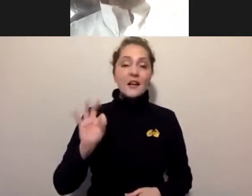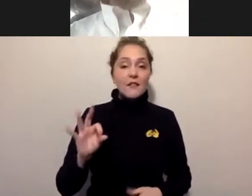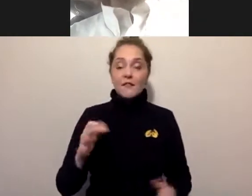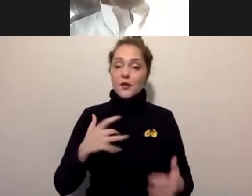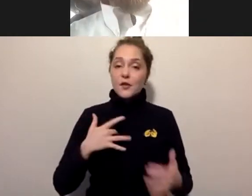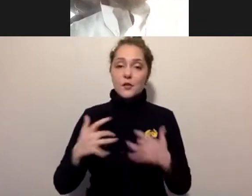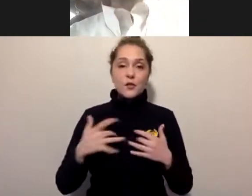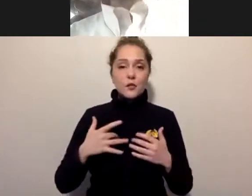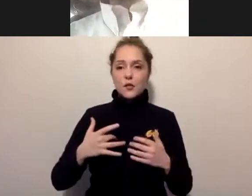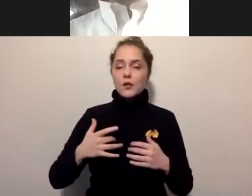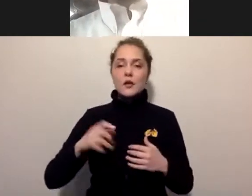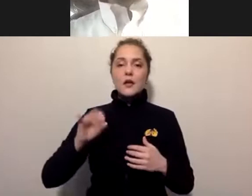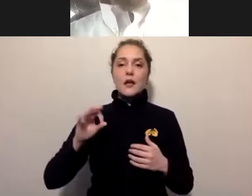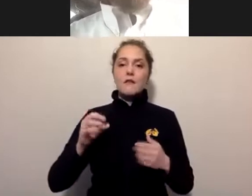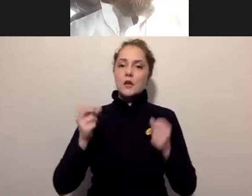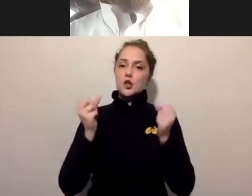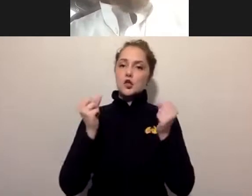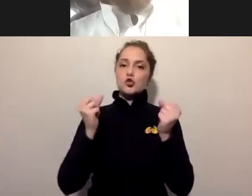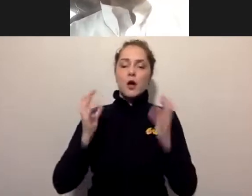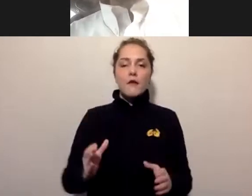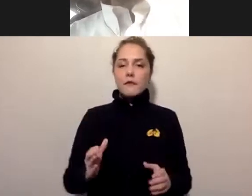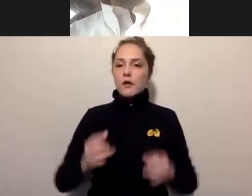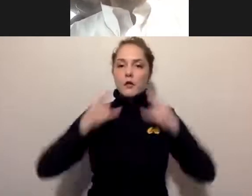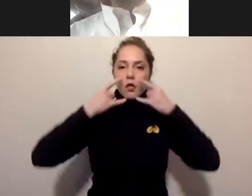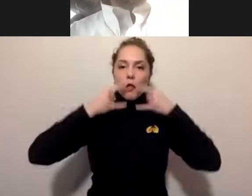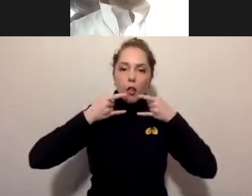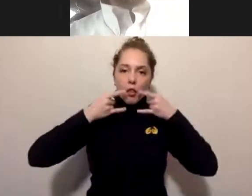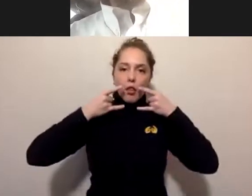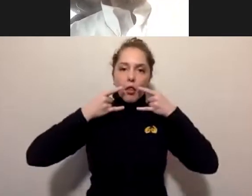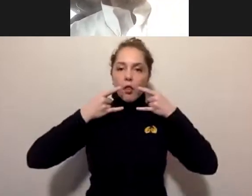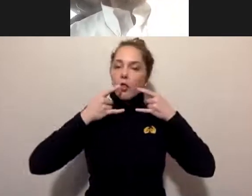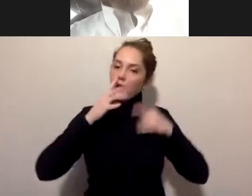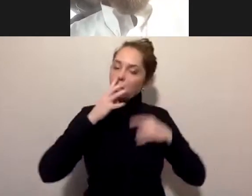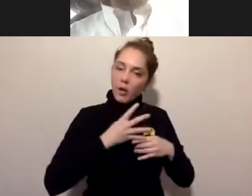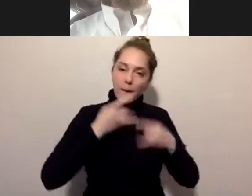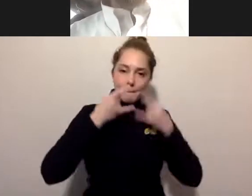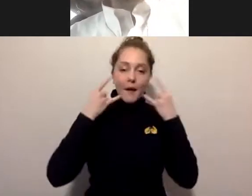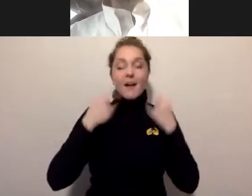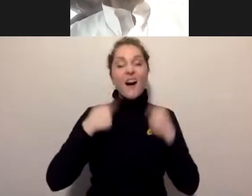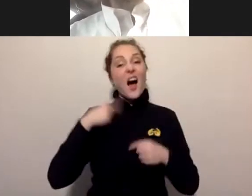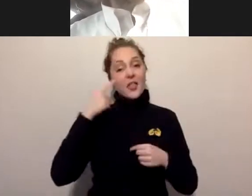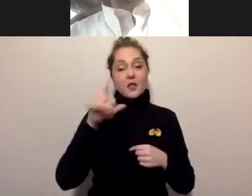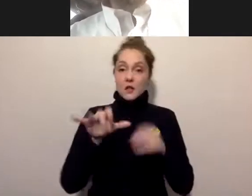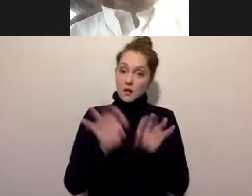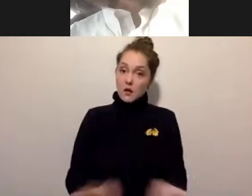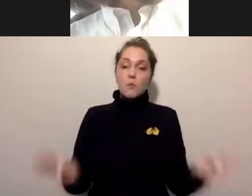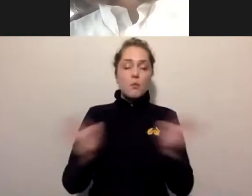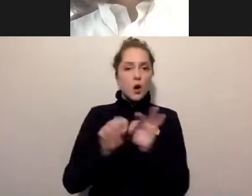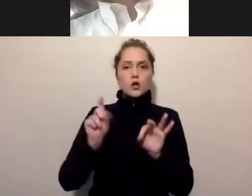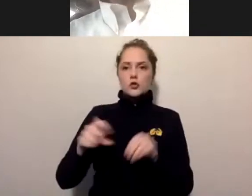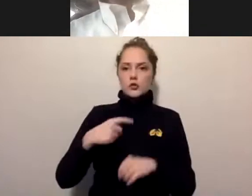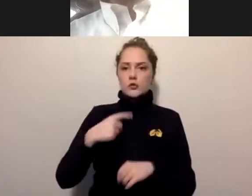that operators are not using masks properly, I think that is something that should be brought to the attention of the